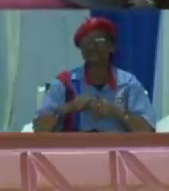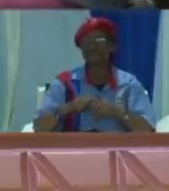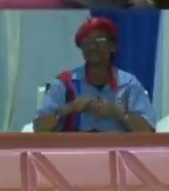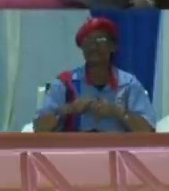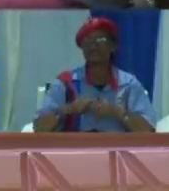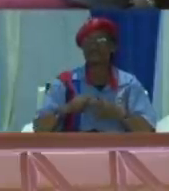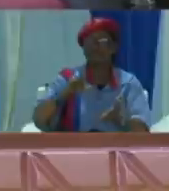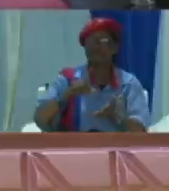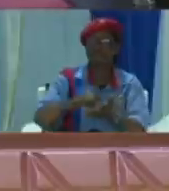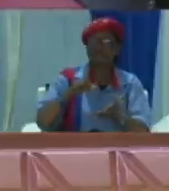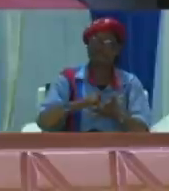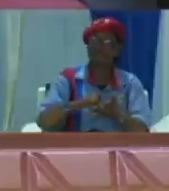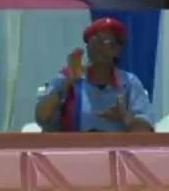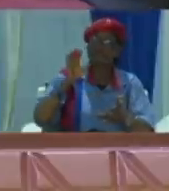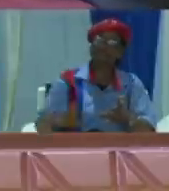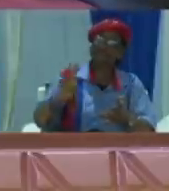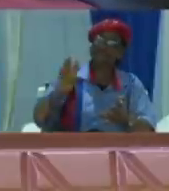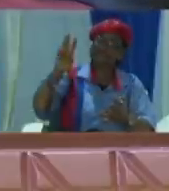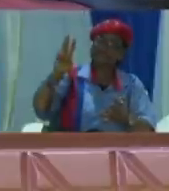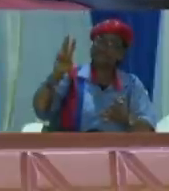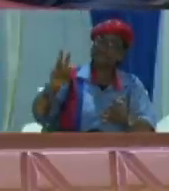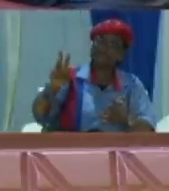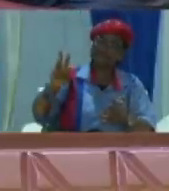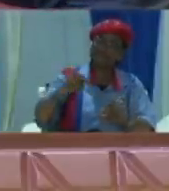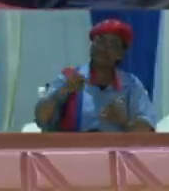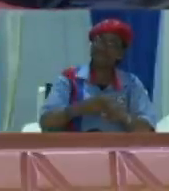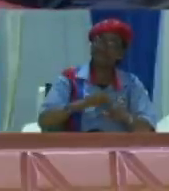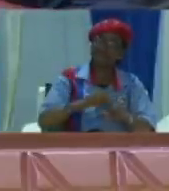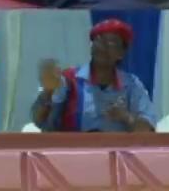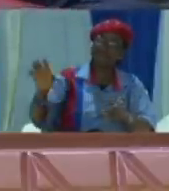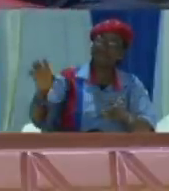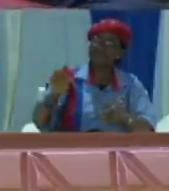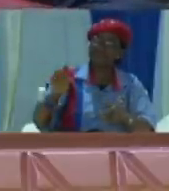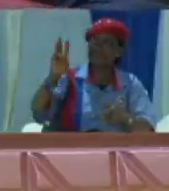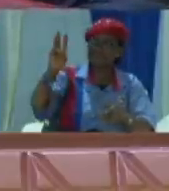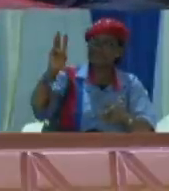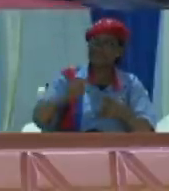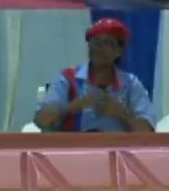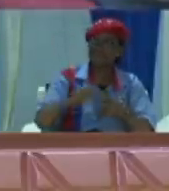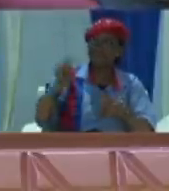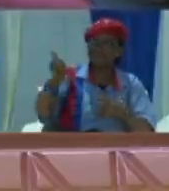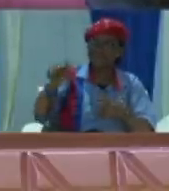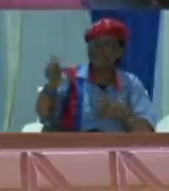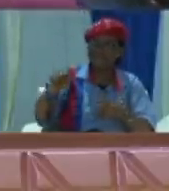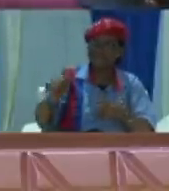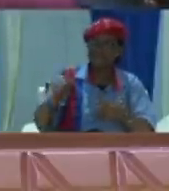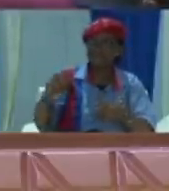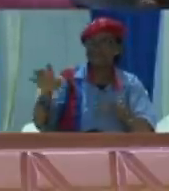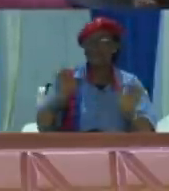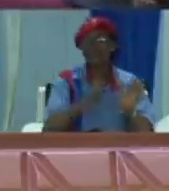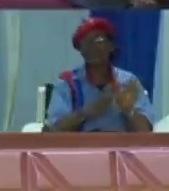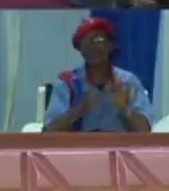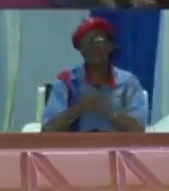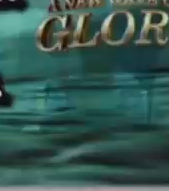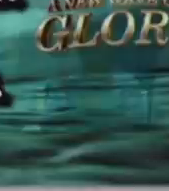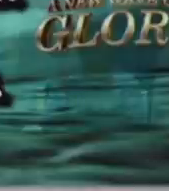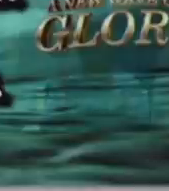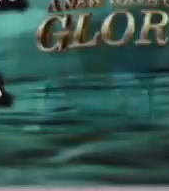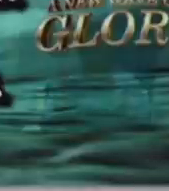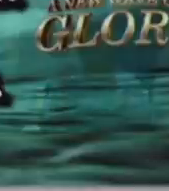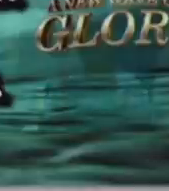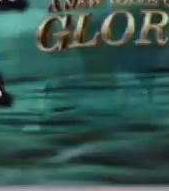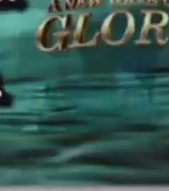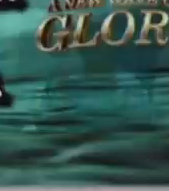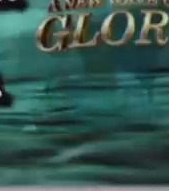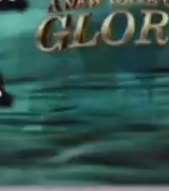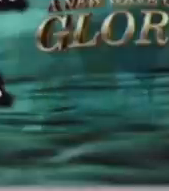Luke chapter 6, from verse 6 to 10. The Bible said the man had a withered